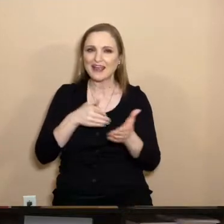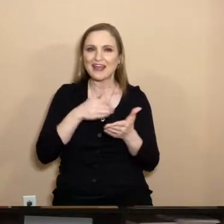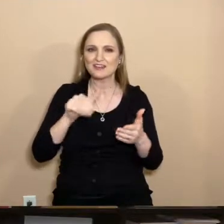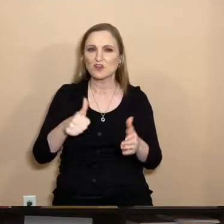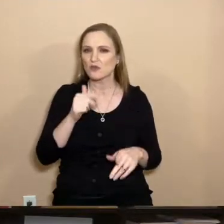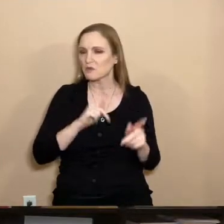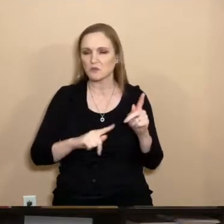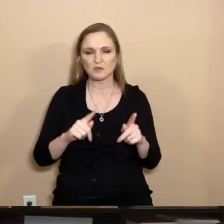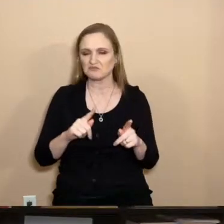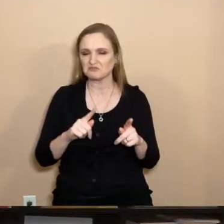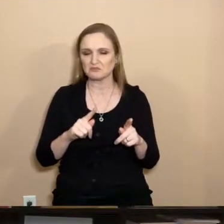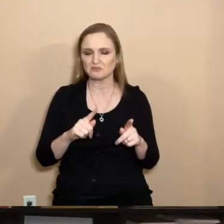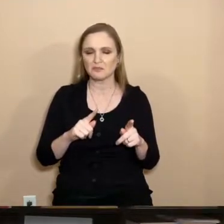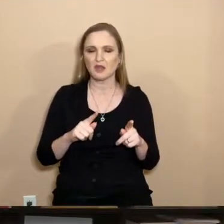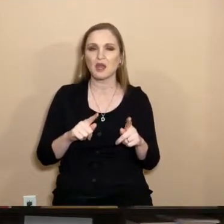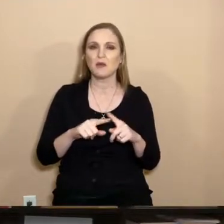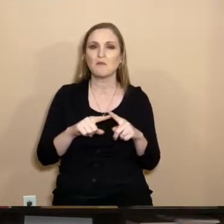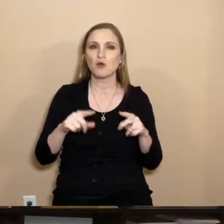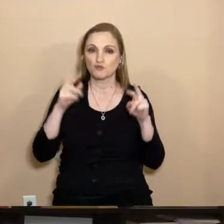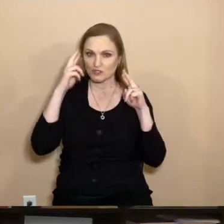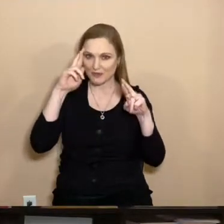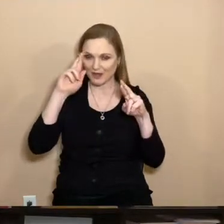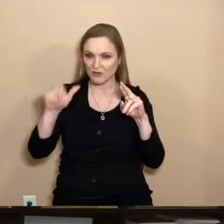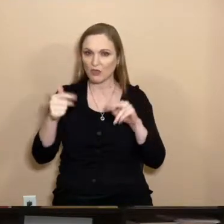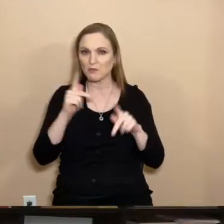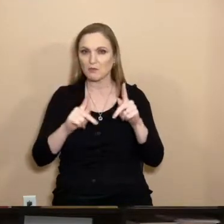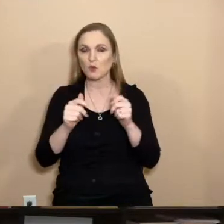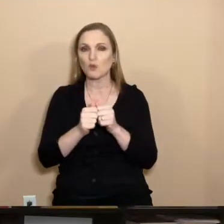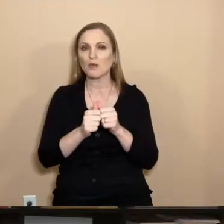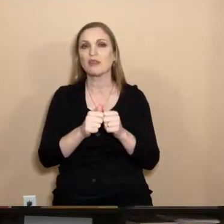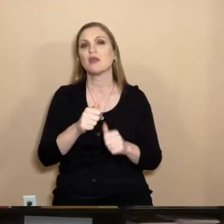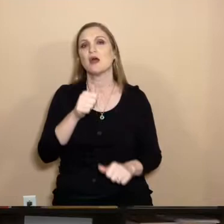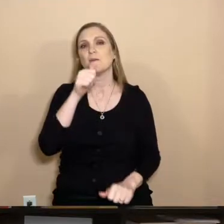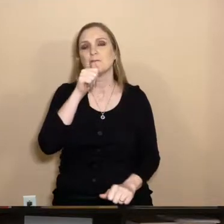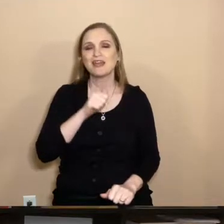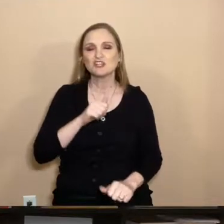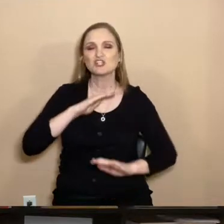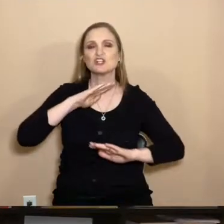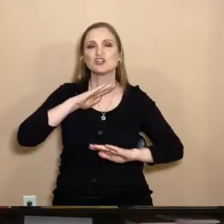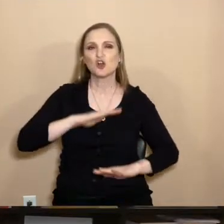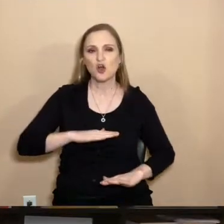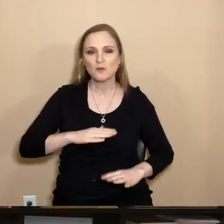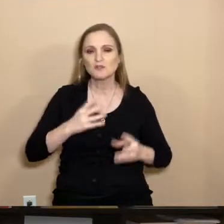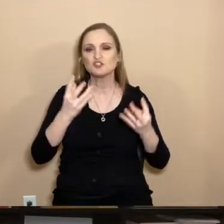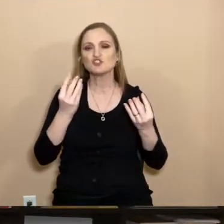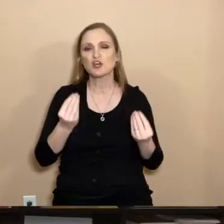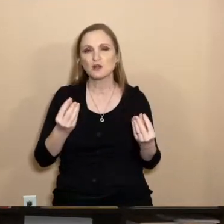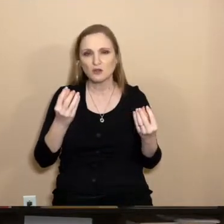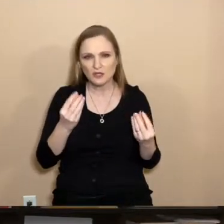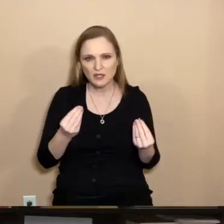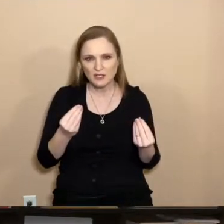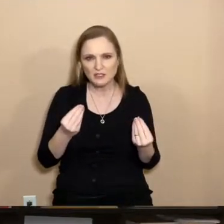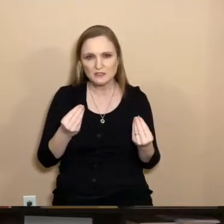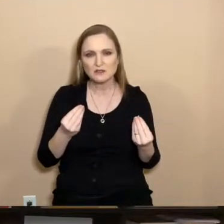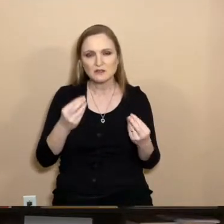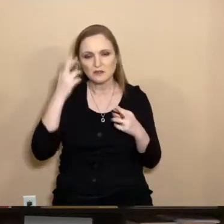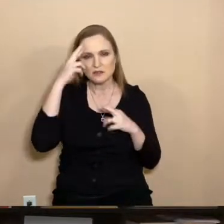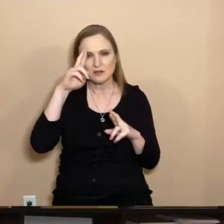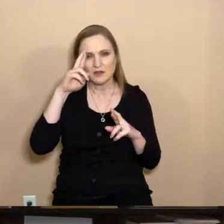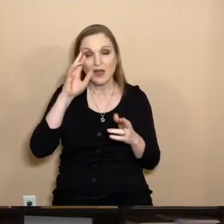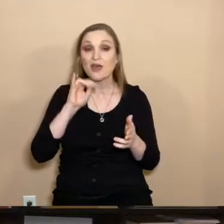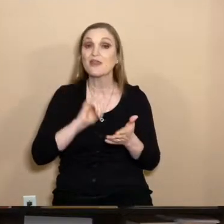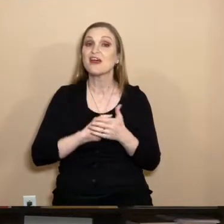but instead regard others with patience, with calmness, with gentleness, and with forbearance. And it will be that is the way